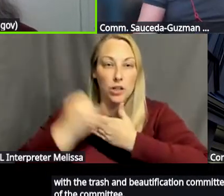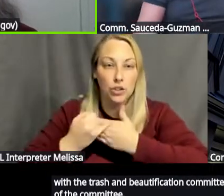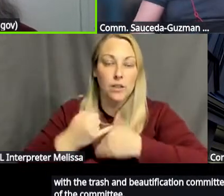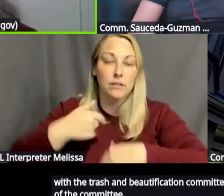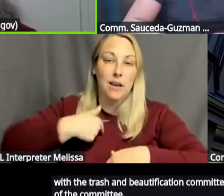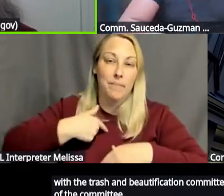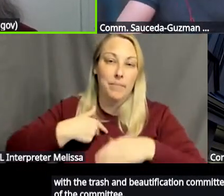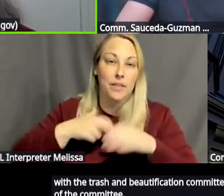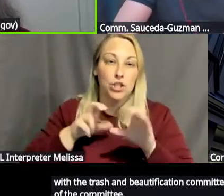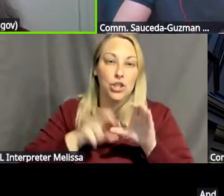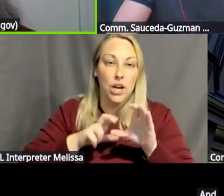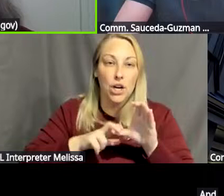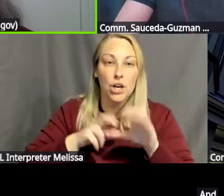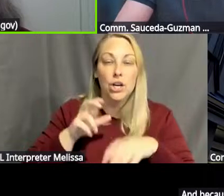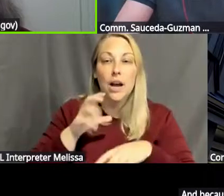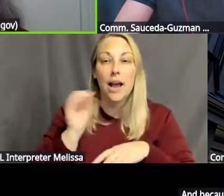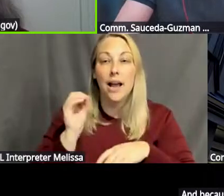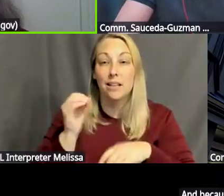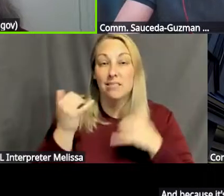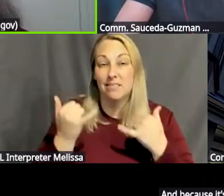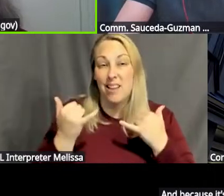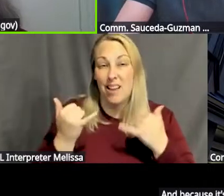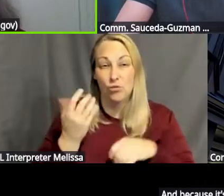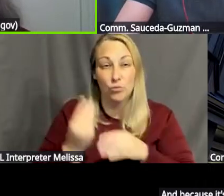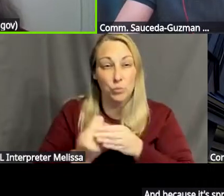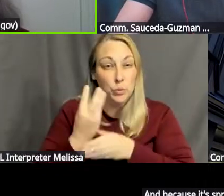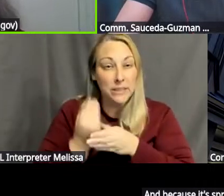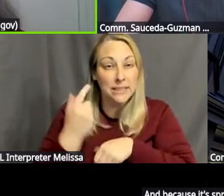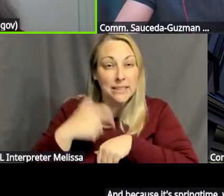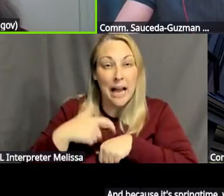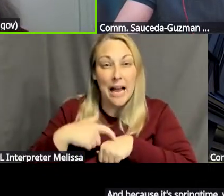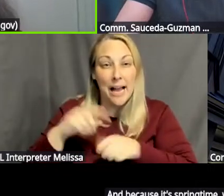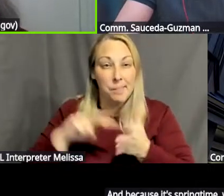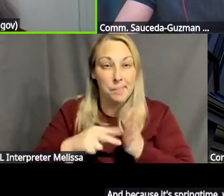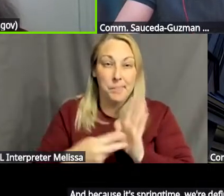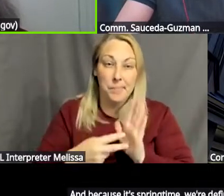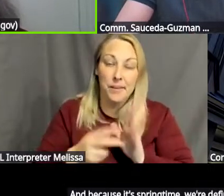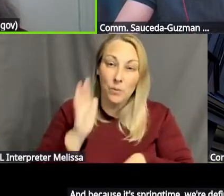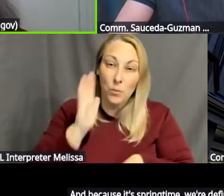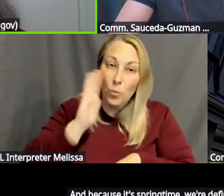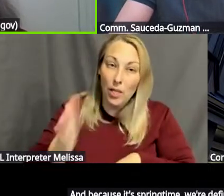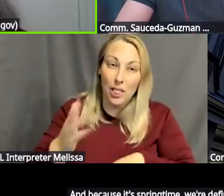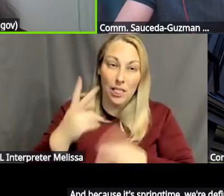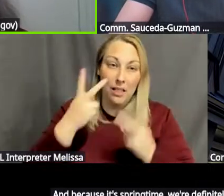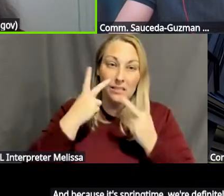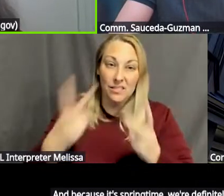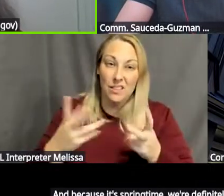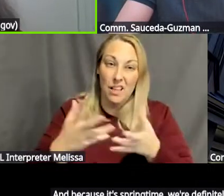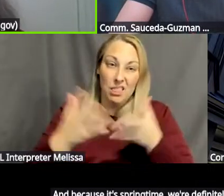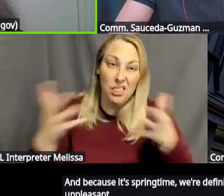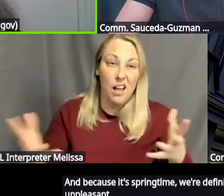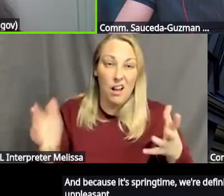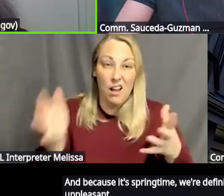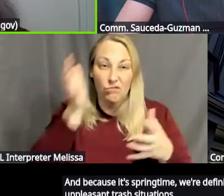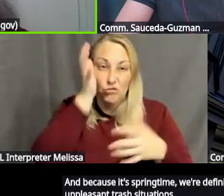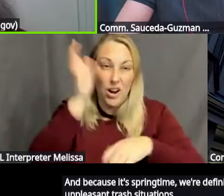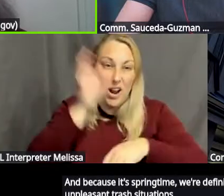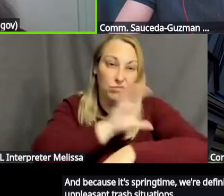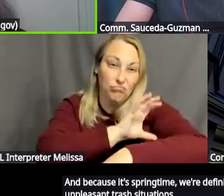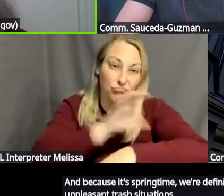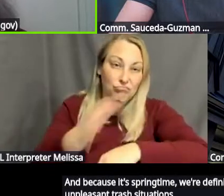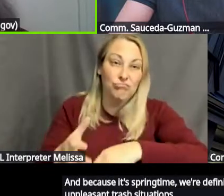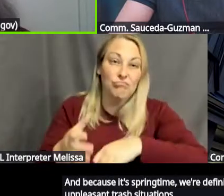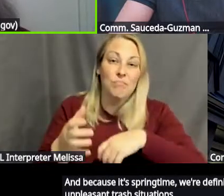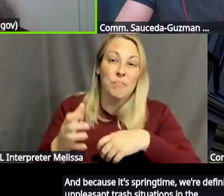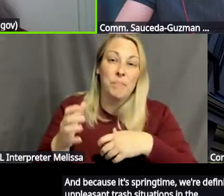And because it's springtime, we're definitely going to see an increase in unpleasant trash situations in the warmer